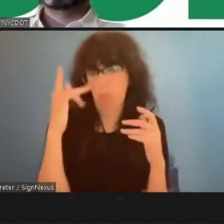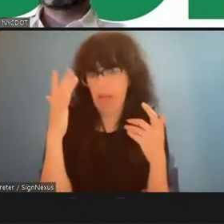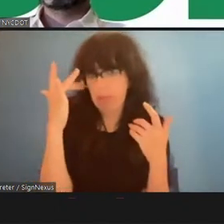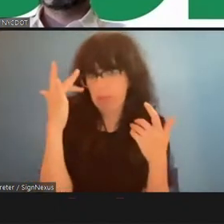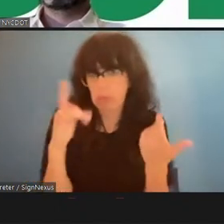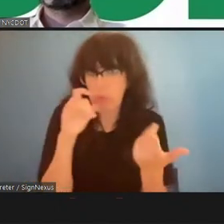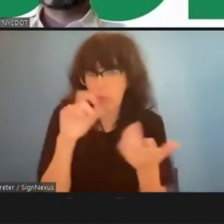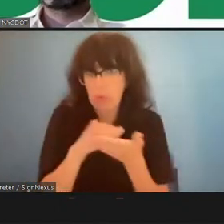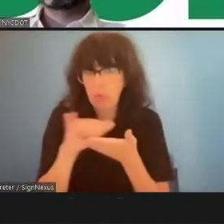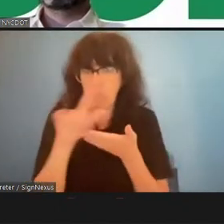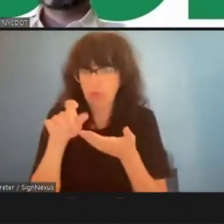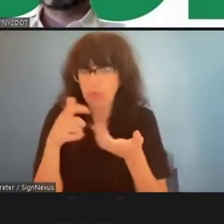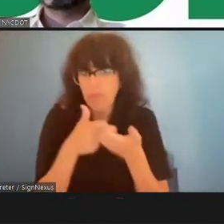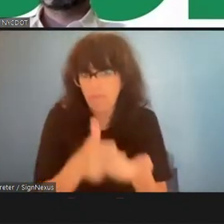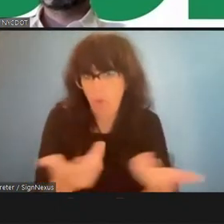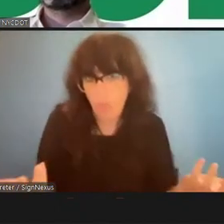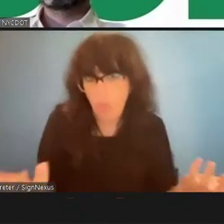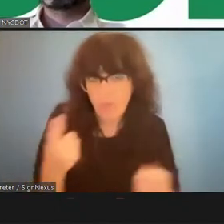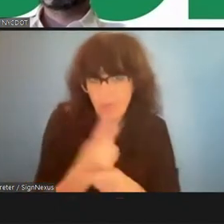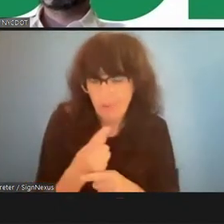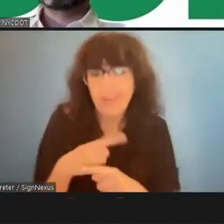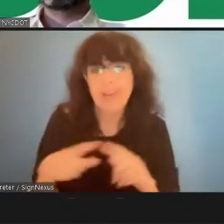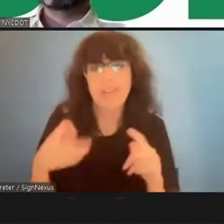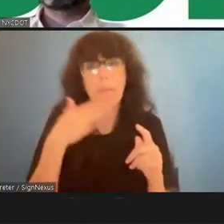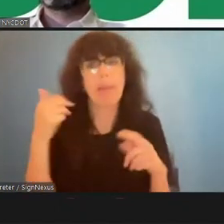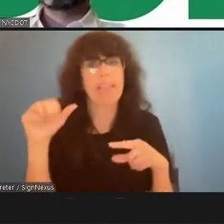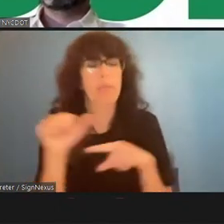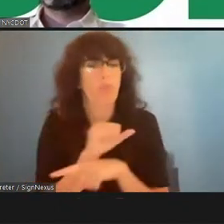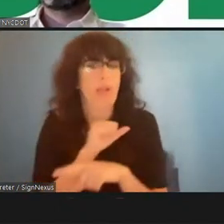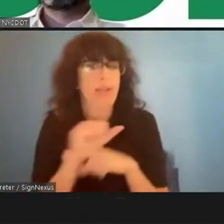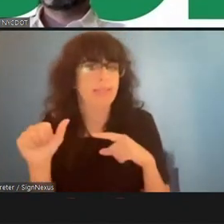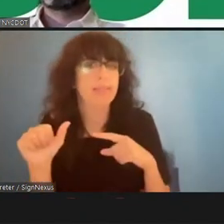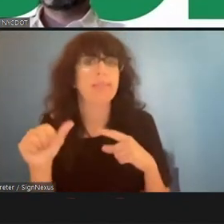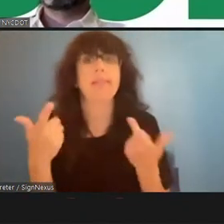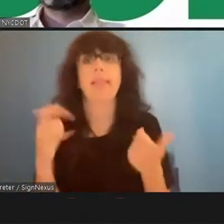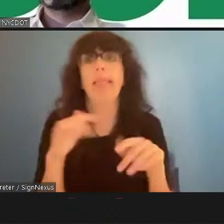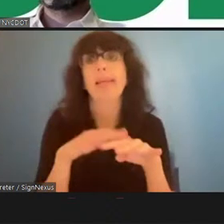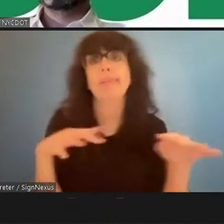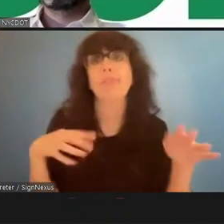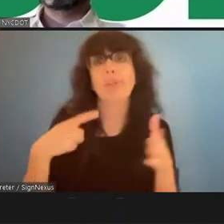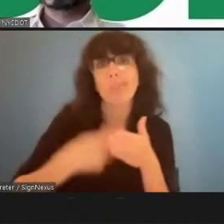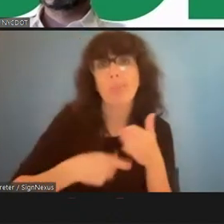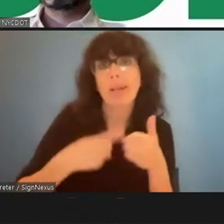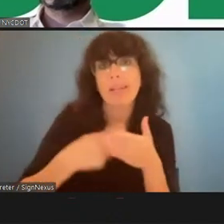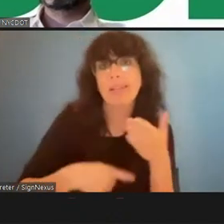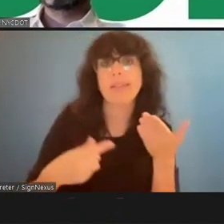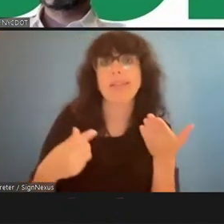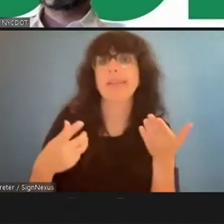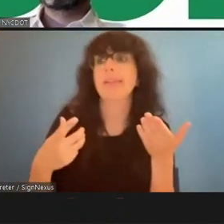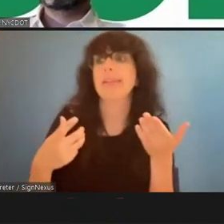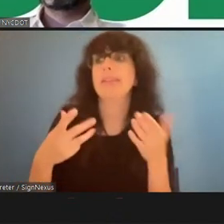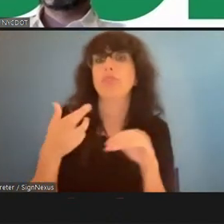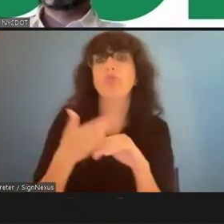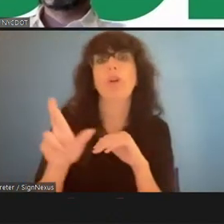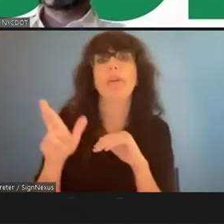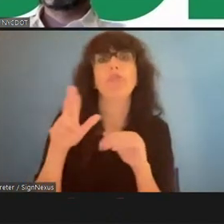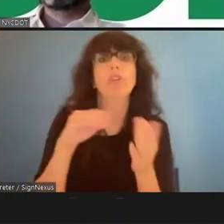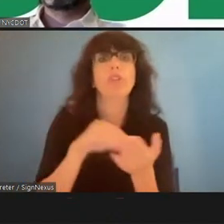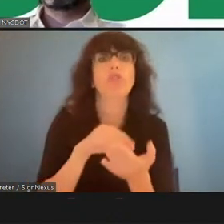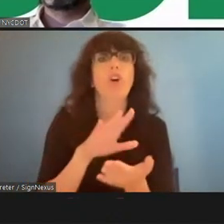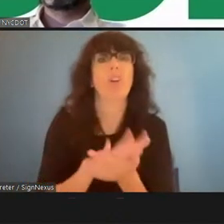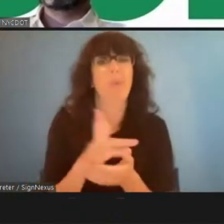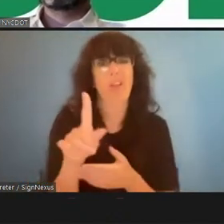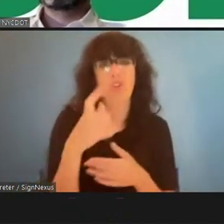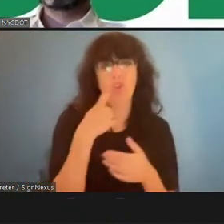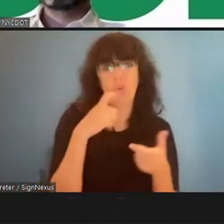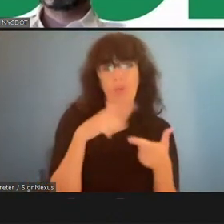suit with this best practice such as the congestion pricing uh reference documentation in your recent studies